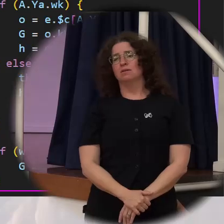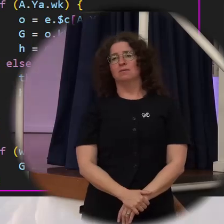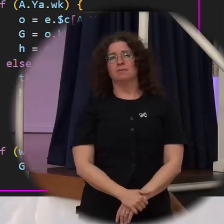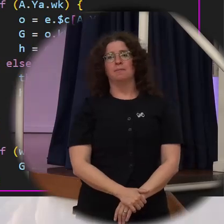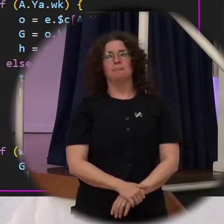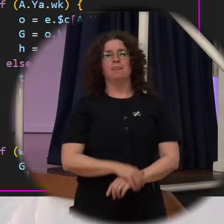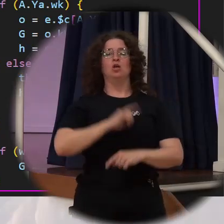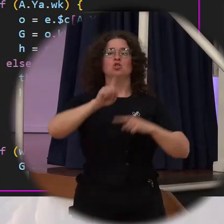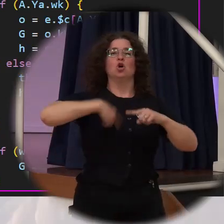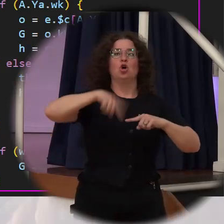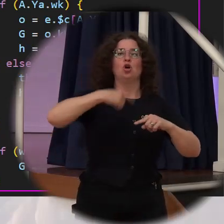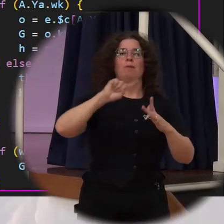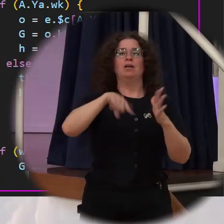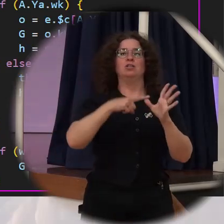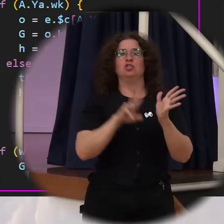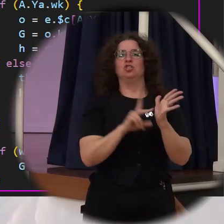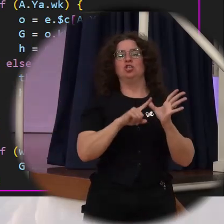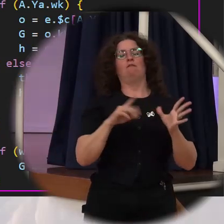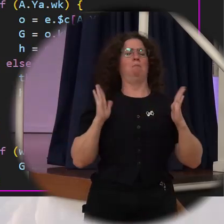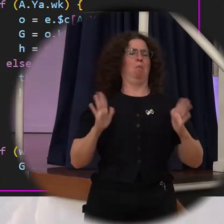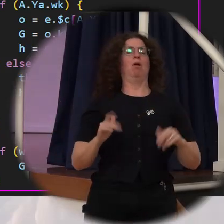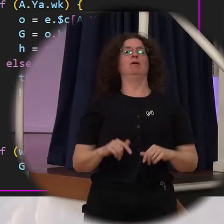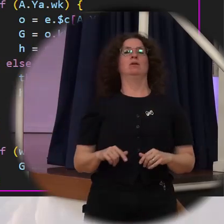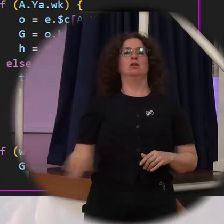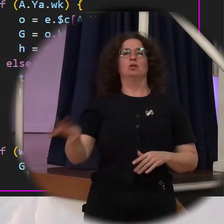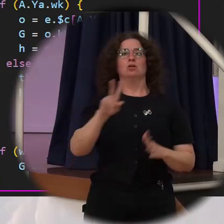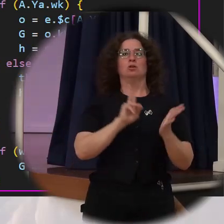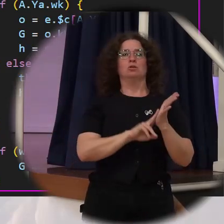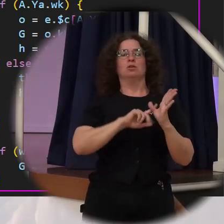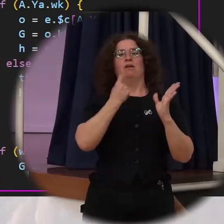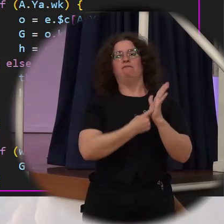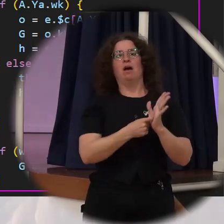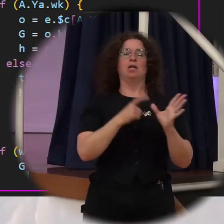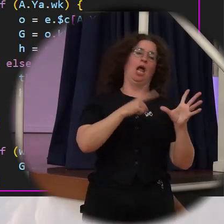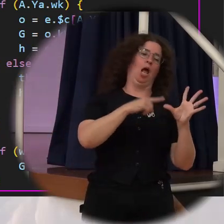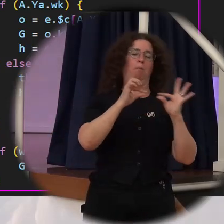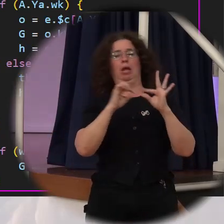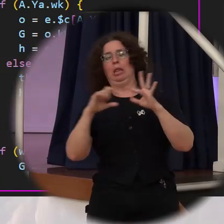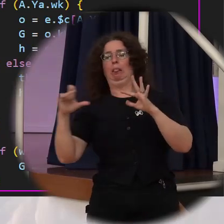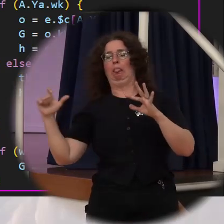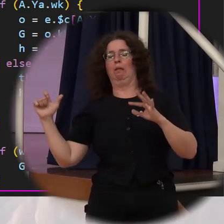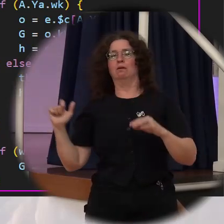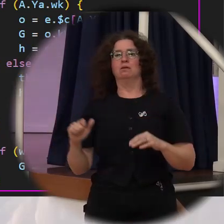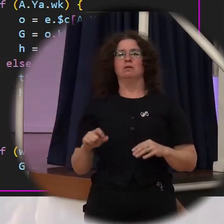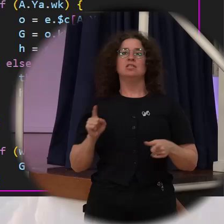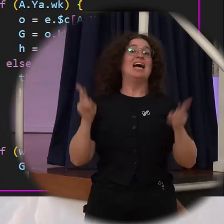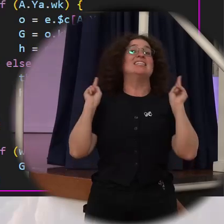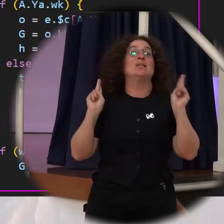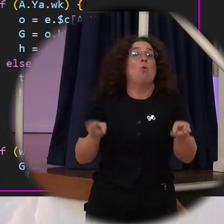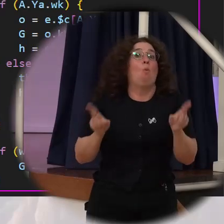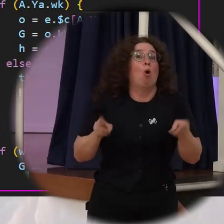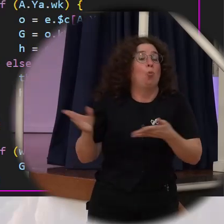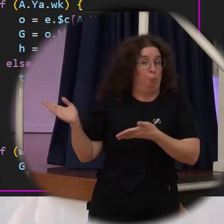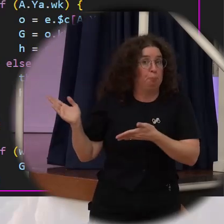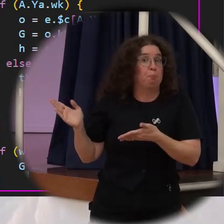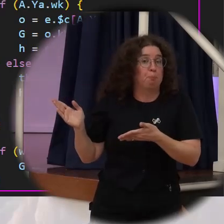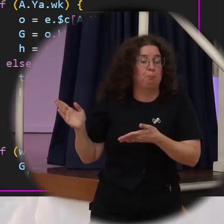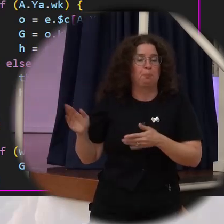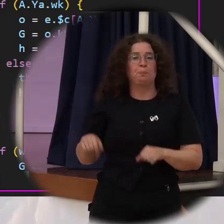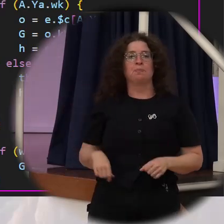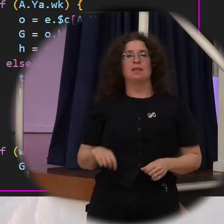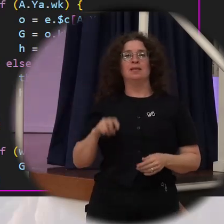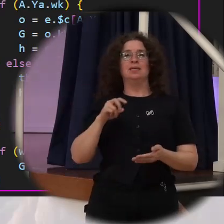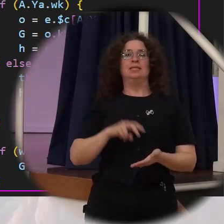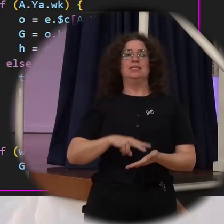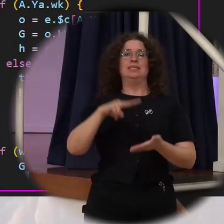Compiled JavaScript is weird because all the variables come letters A, B, C. That red block, that's normal code. That's all stuffed into the bounce check of a